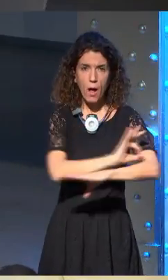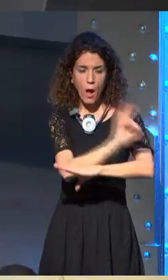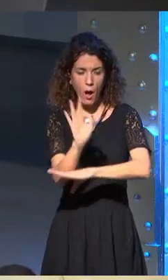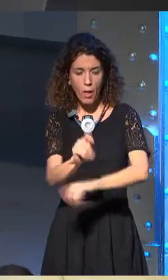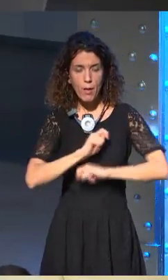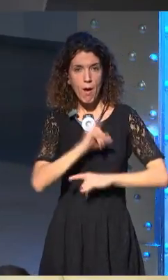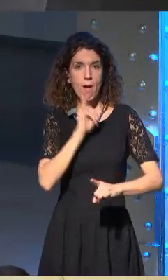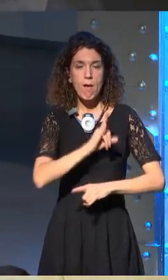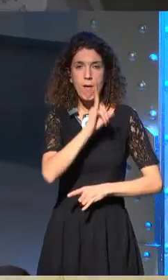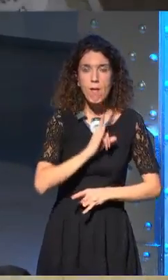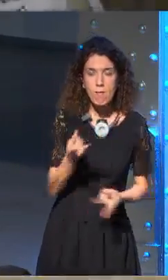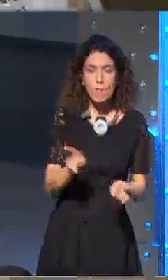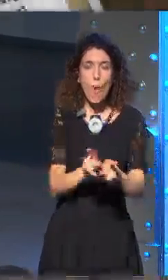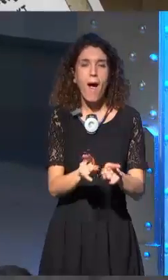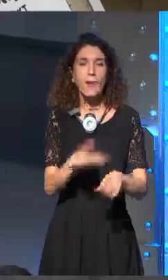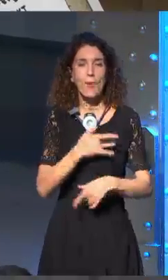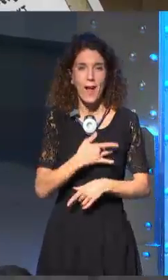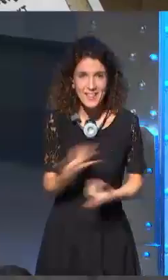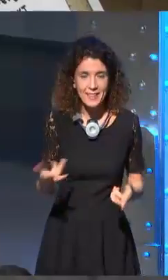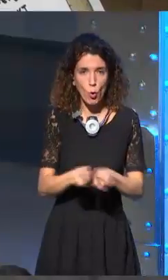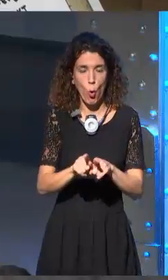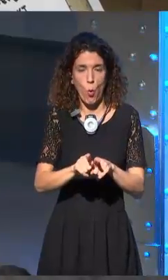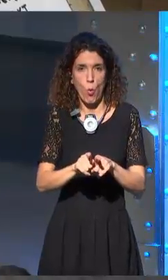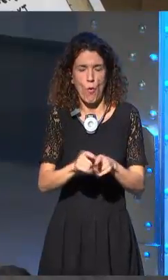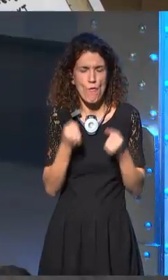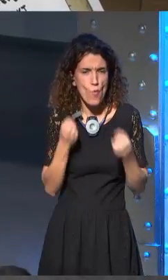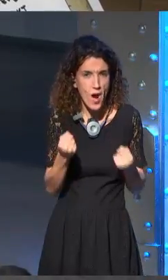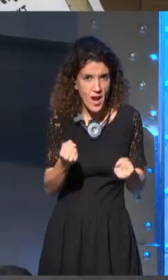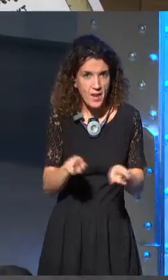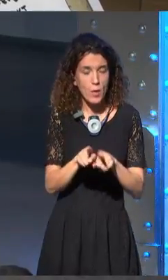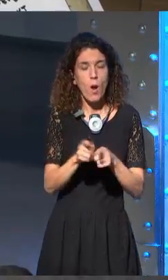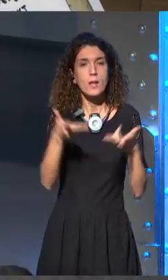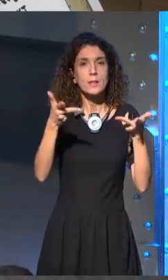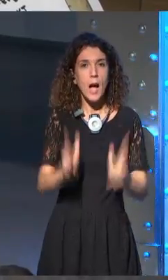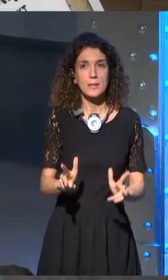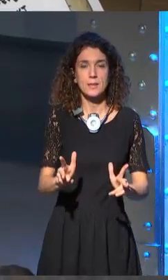by sunrises on Earth? Do you still think they are romantic, they are